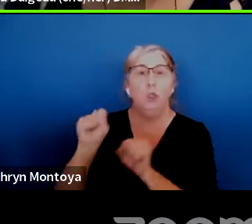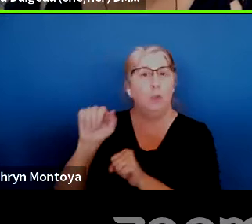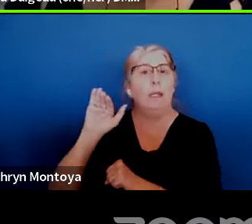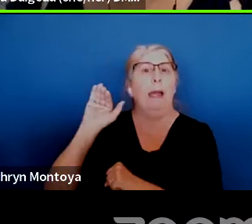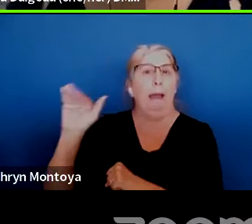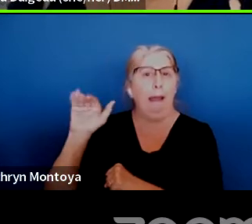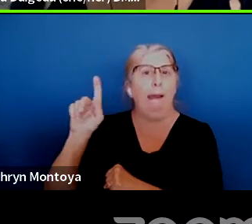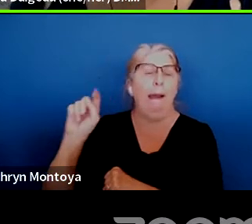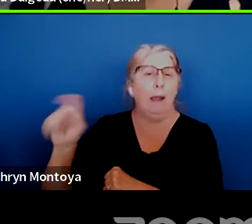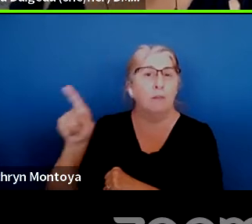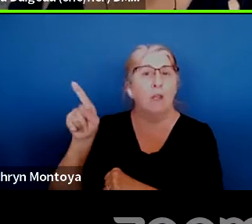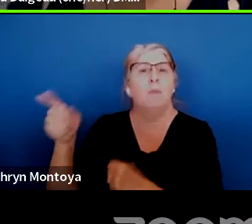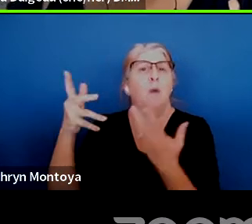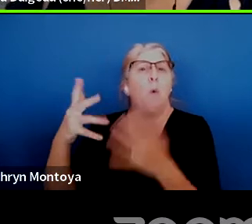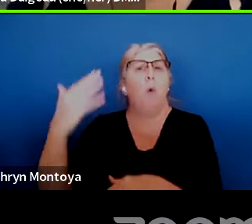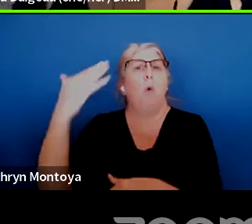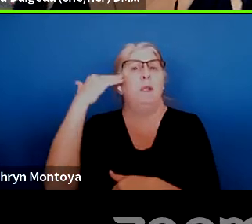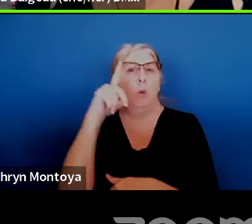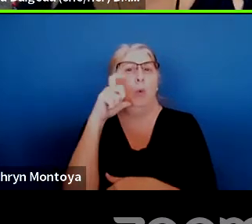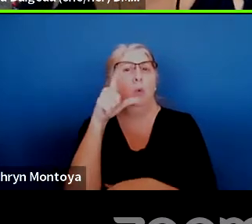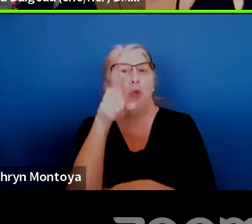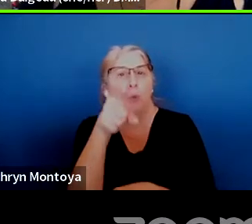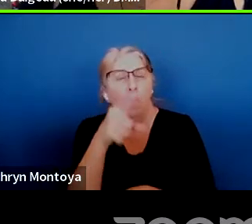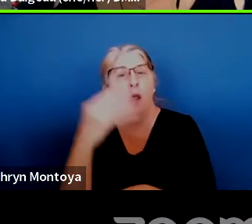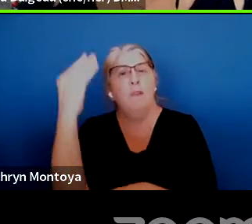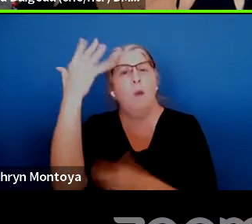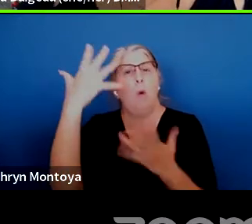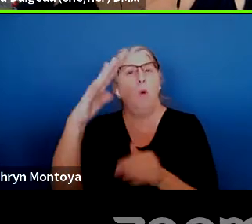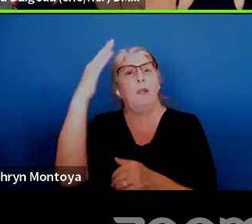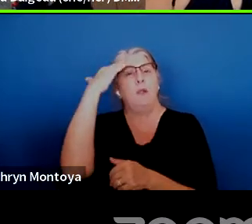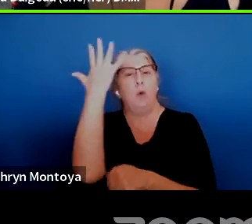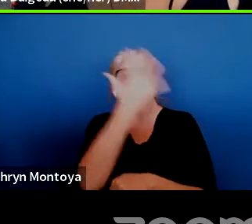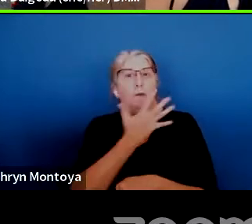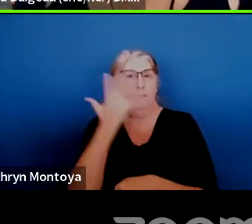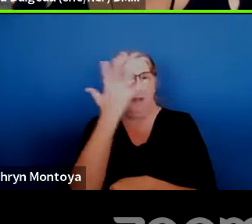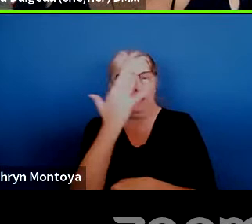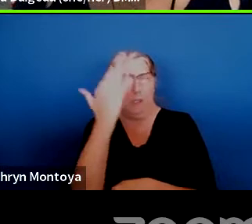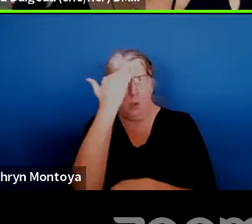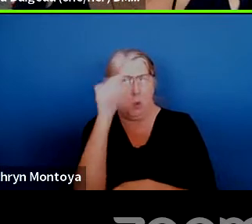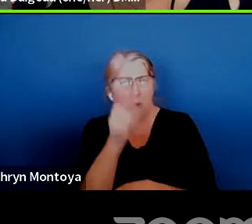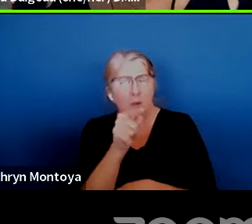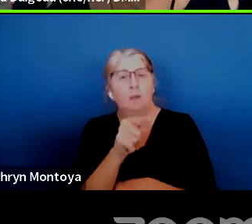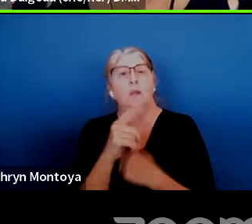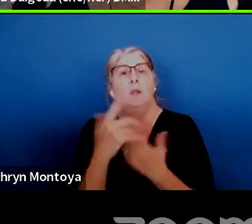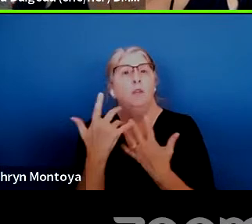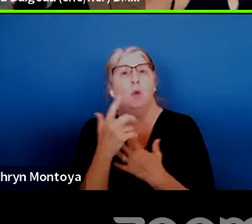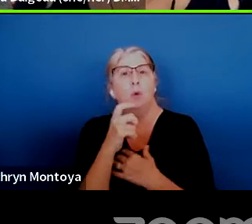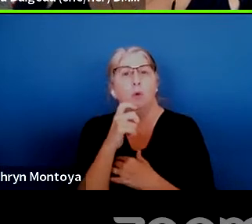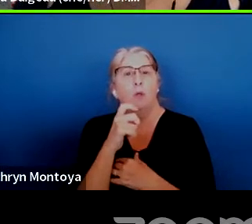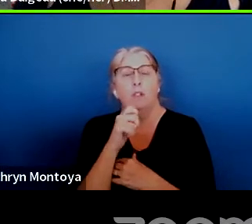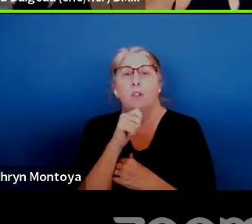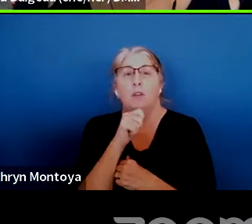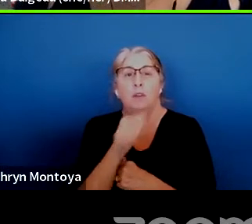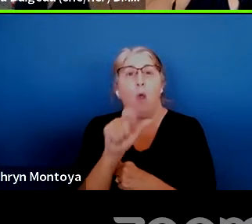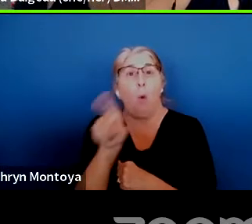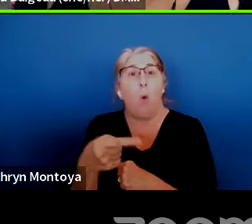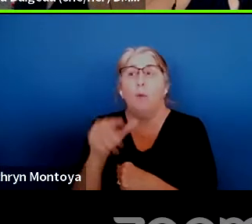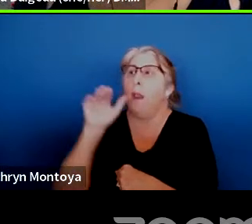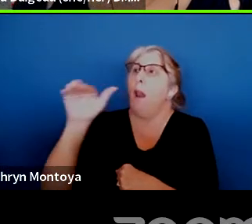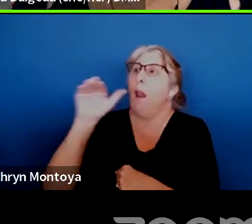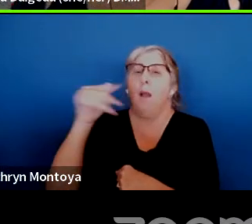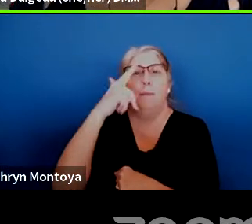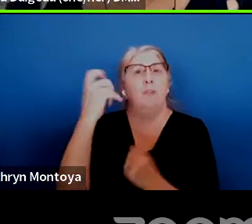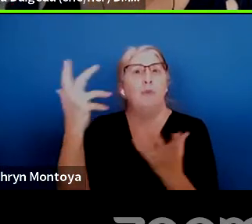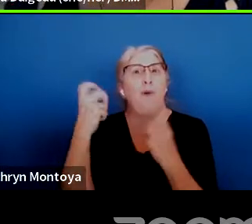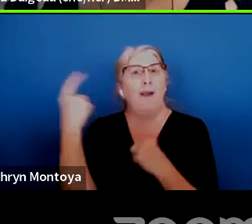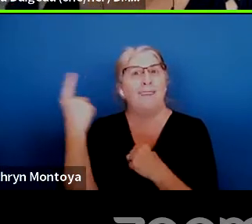they know your name, they know who you are. So you're not only you're not only talking to them because you need something from them.